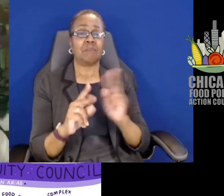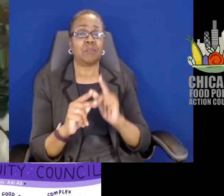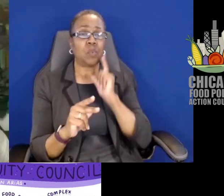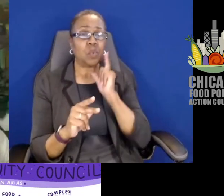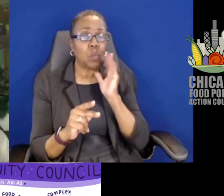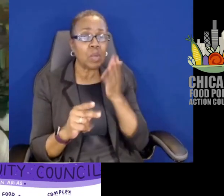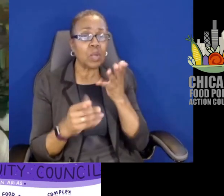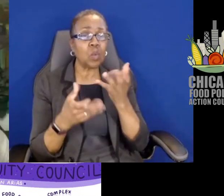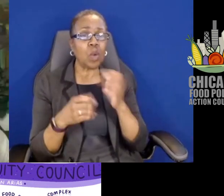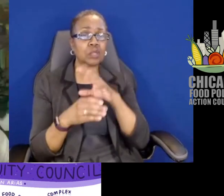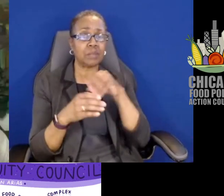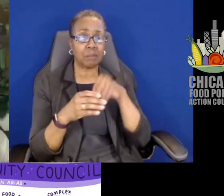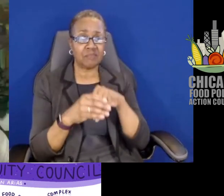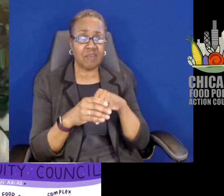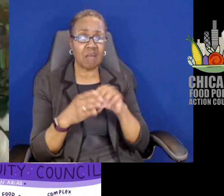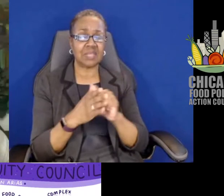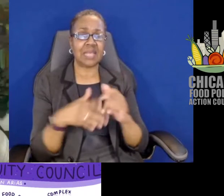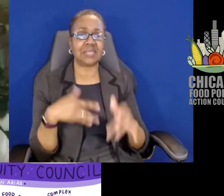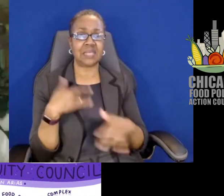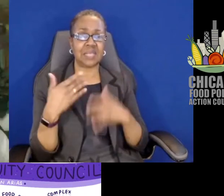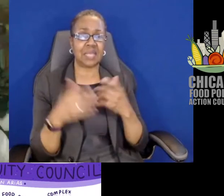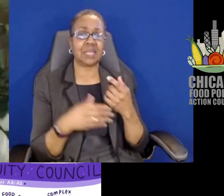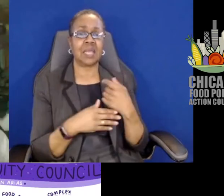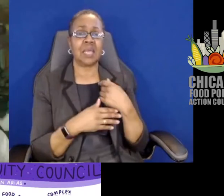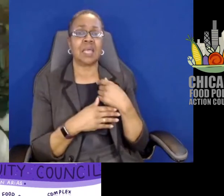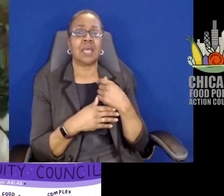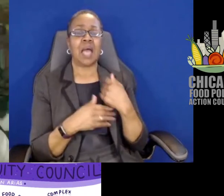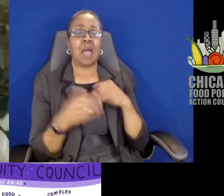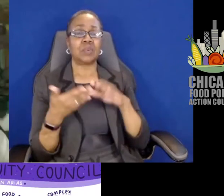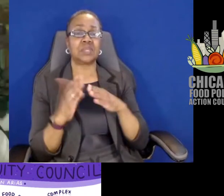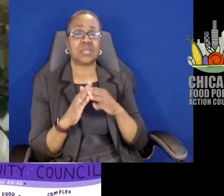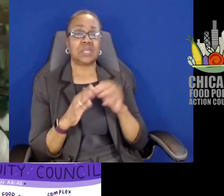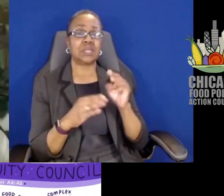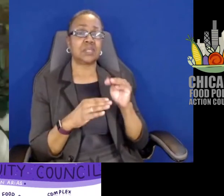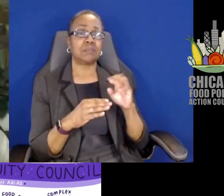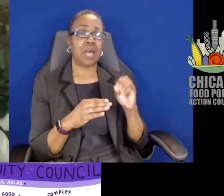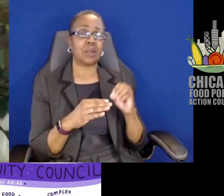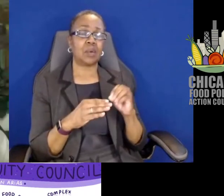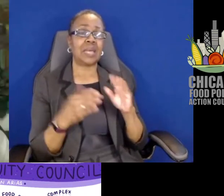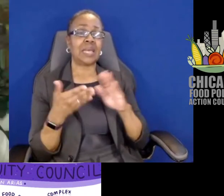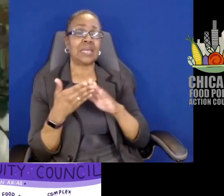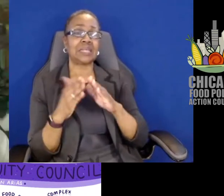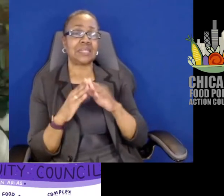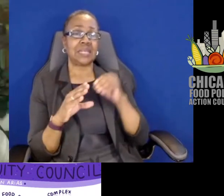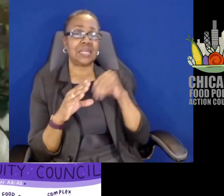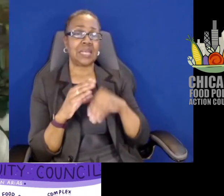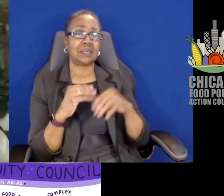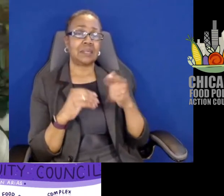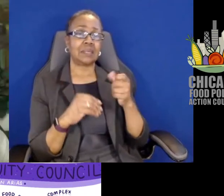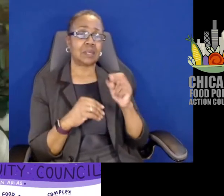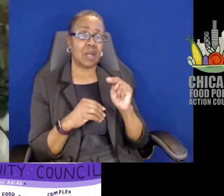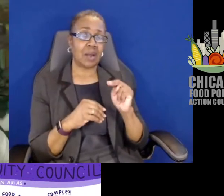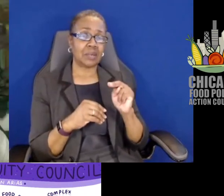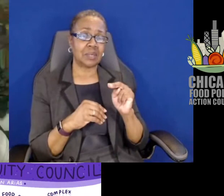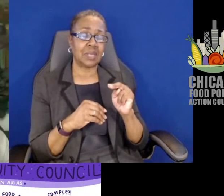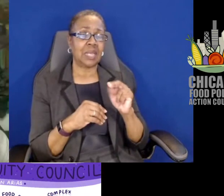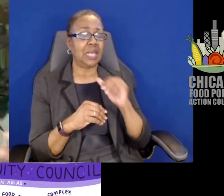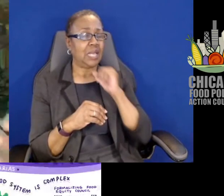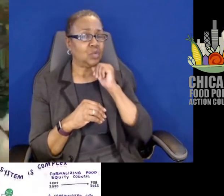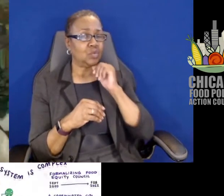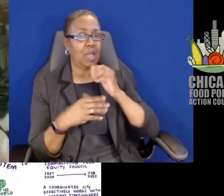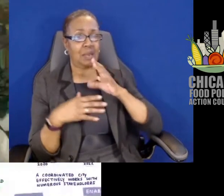exciting. We're herbs in order. Our city's motto is "City in a Garden." To not embrace that and utilize it as a